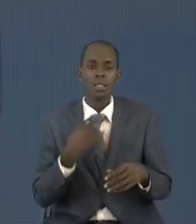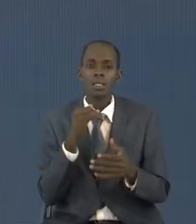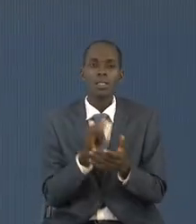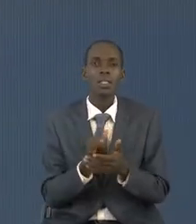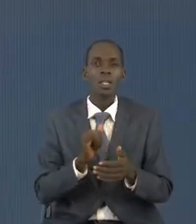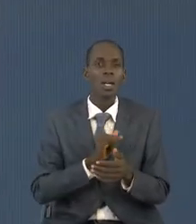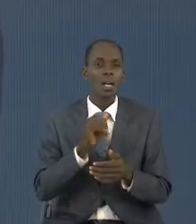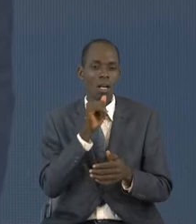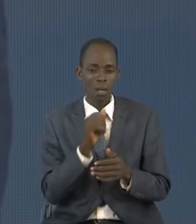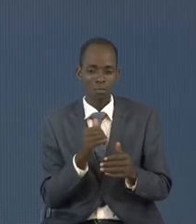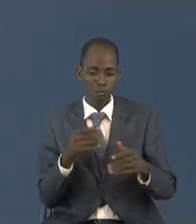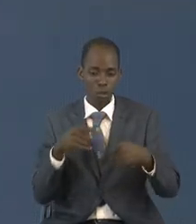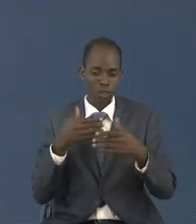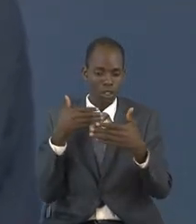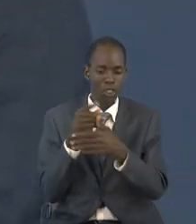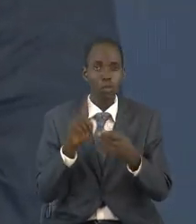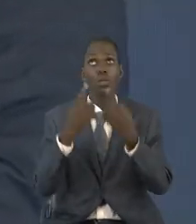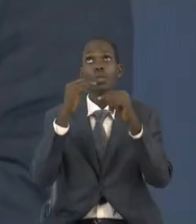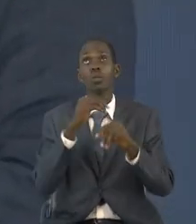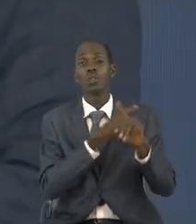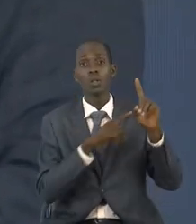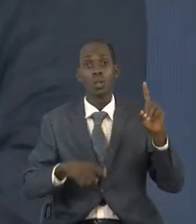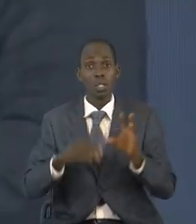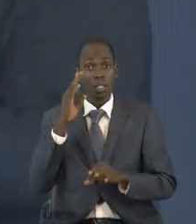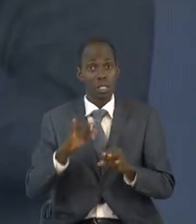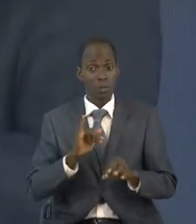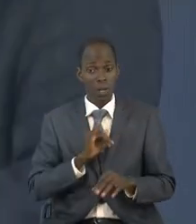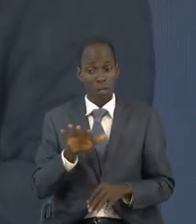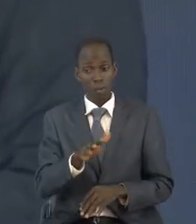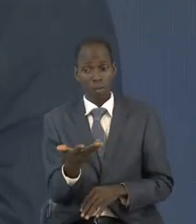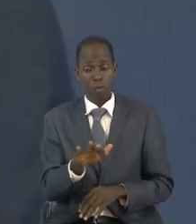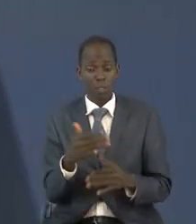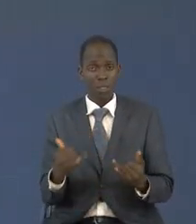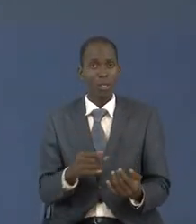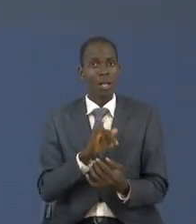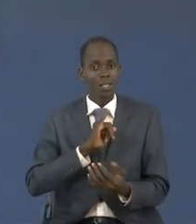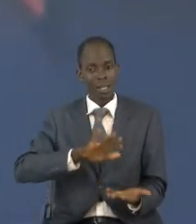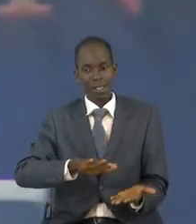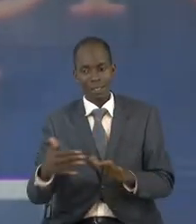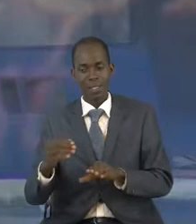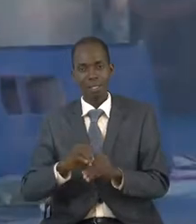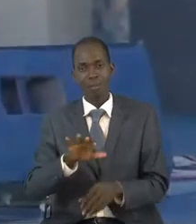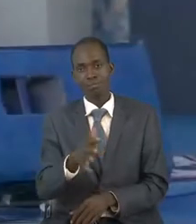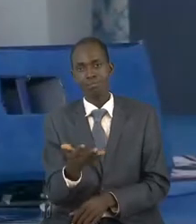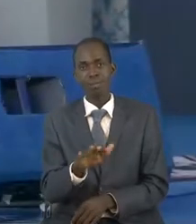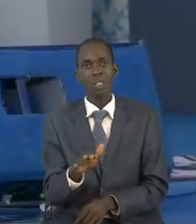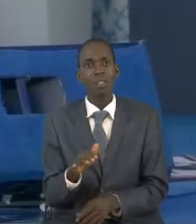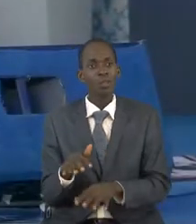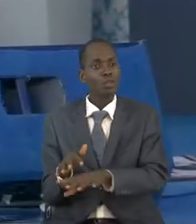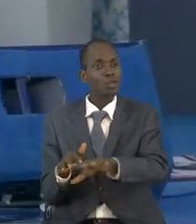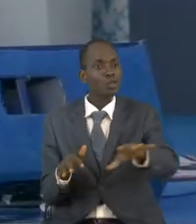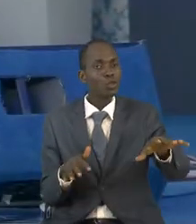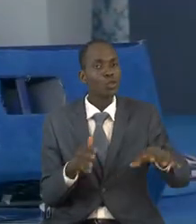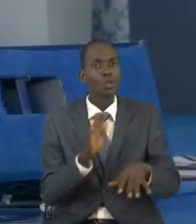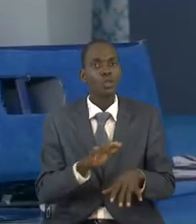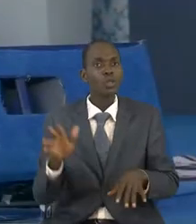Lord and day, and so if I compromise now and then I die in compromise, those children may come back eventually